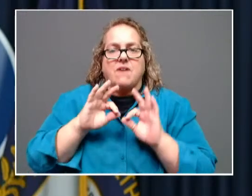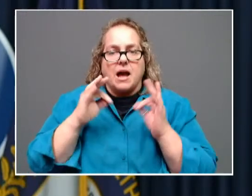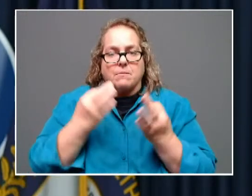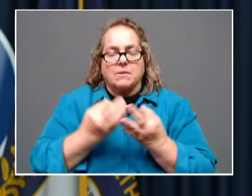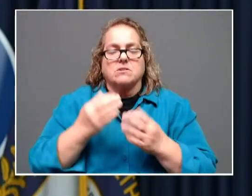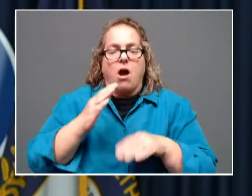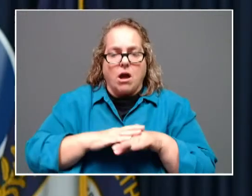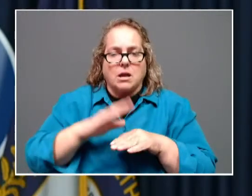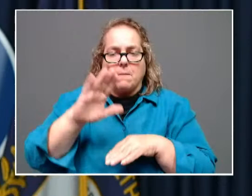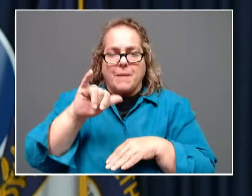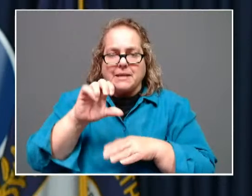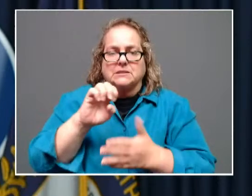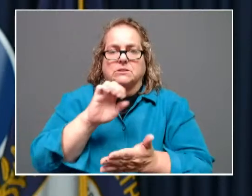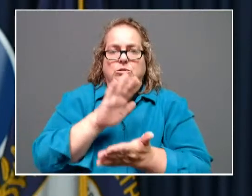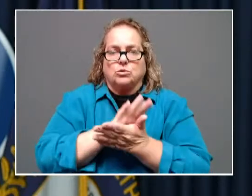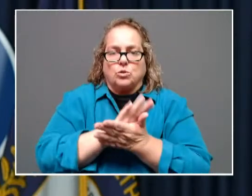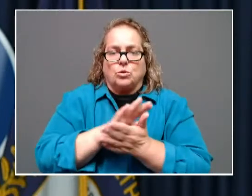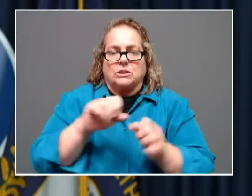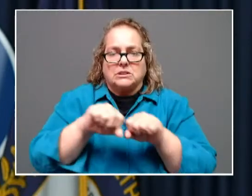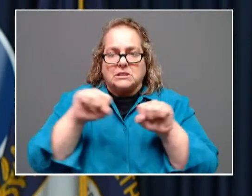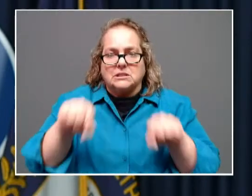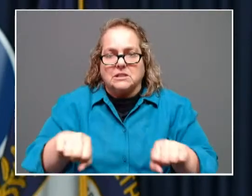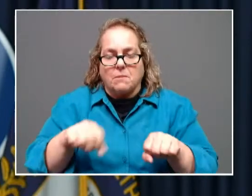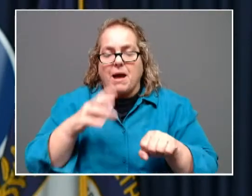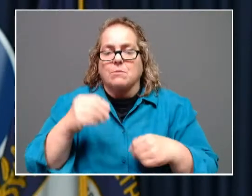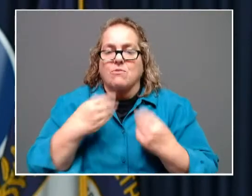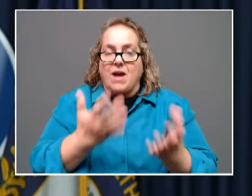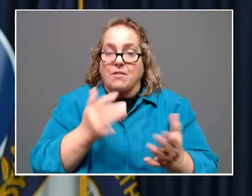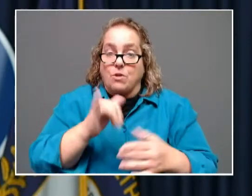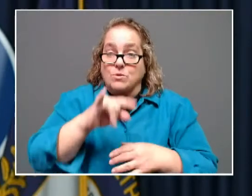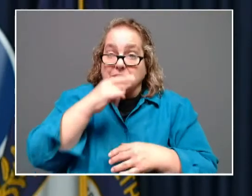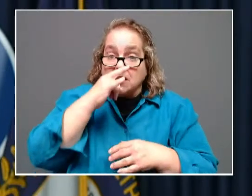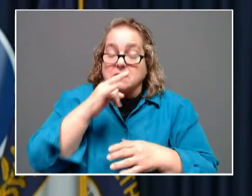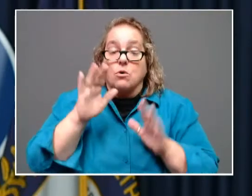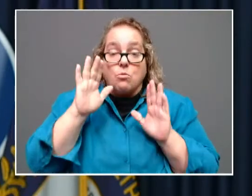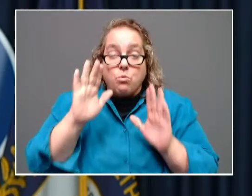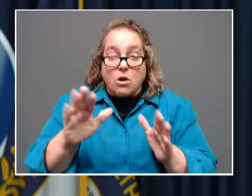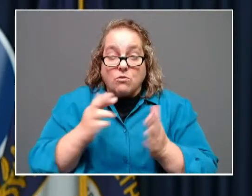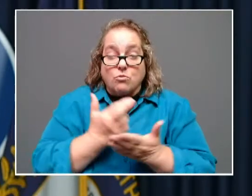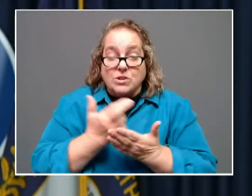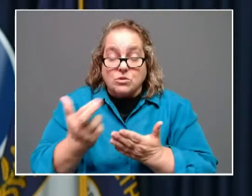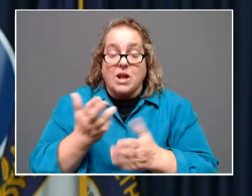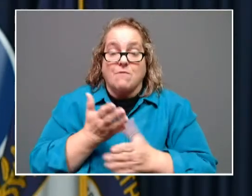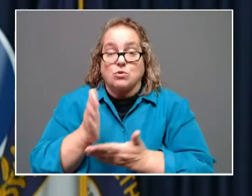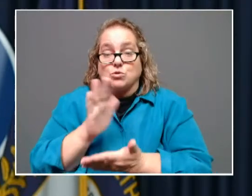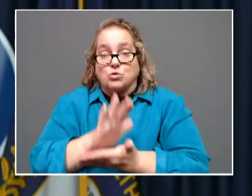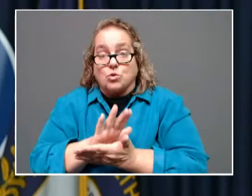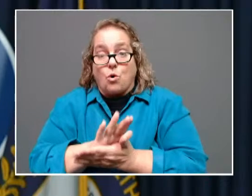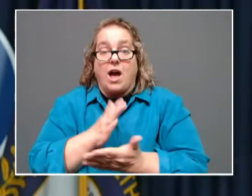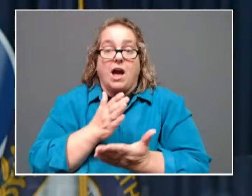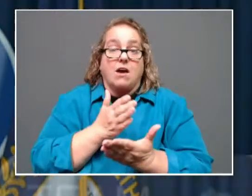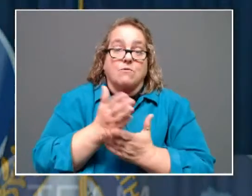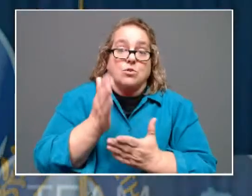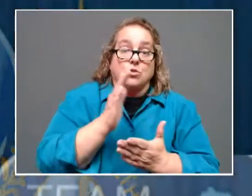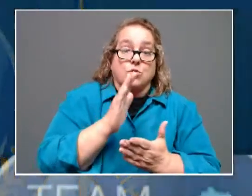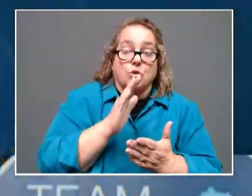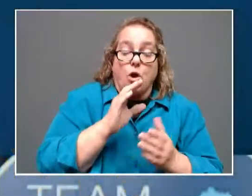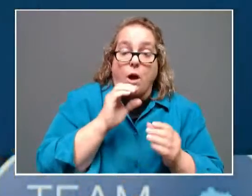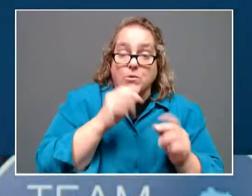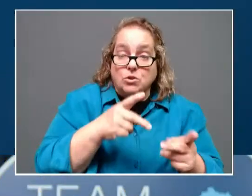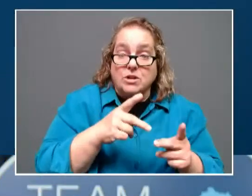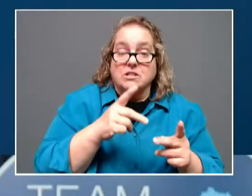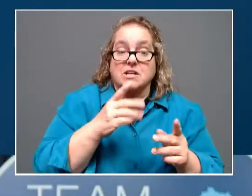those communities with important resources through after-school opportunities and extracurricular activities, as well as